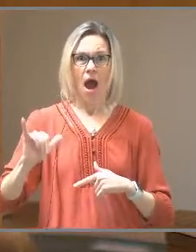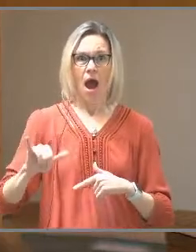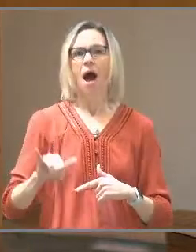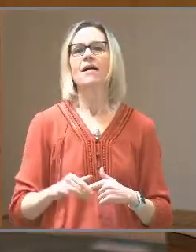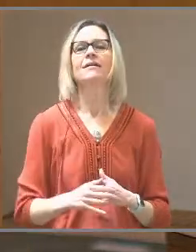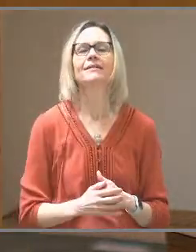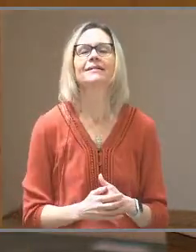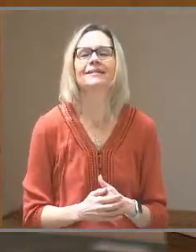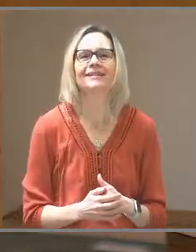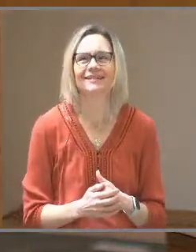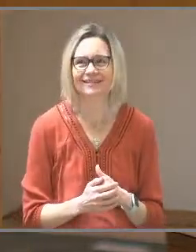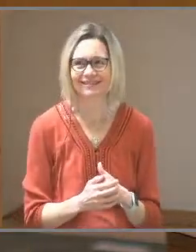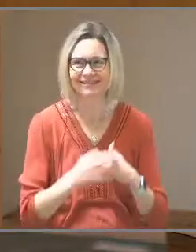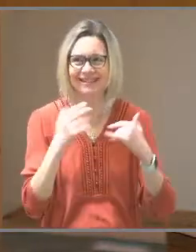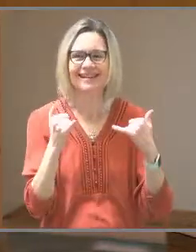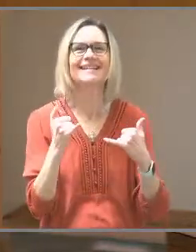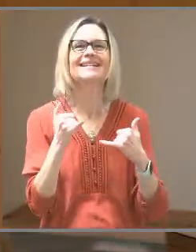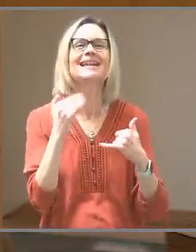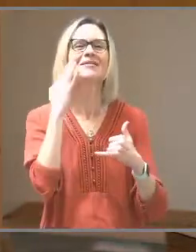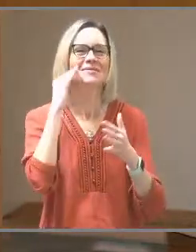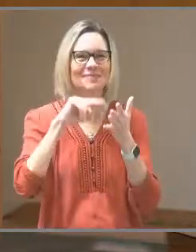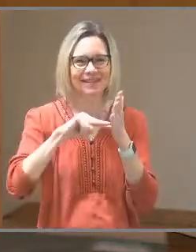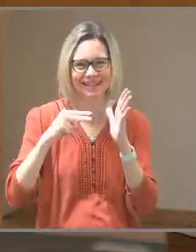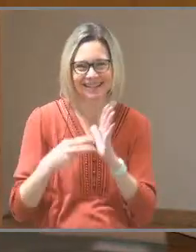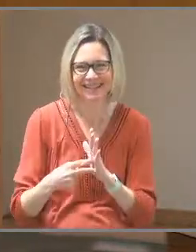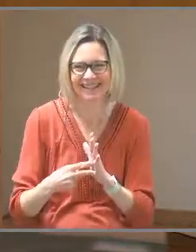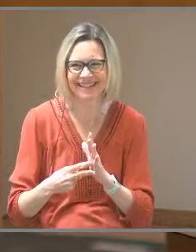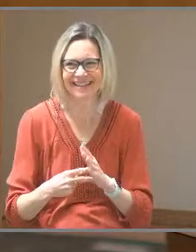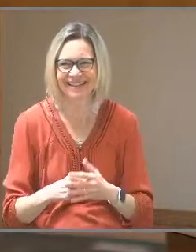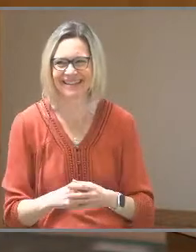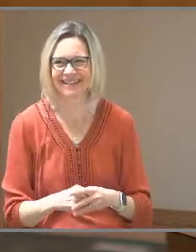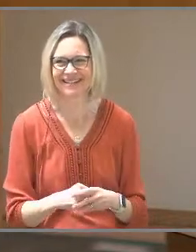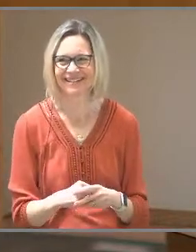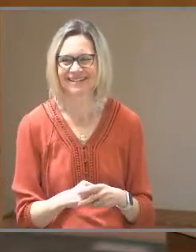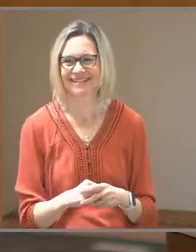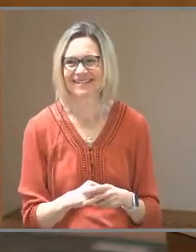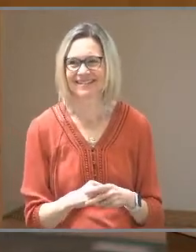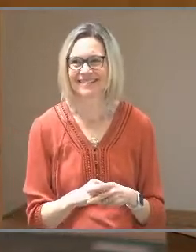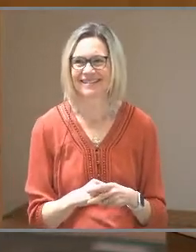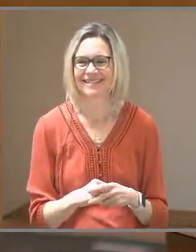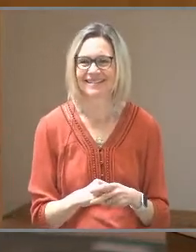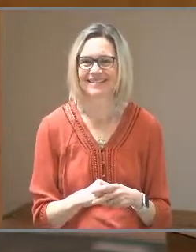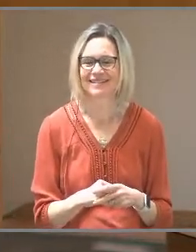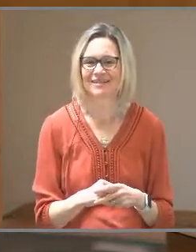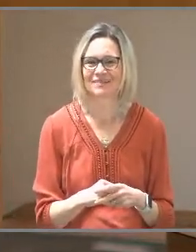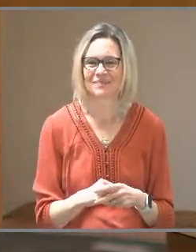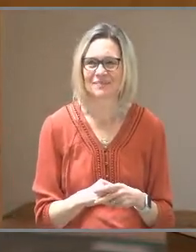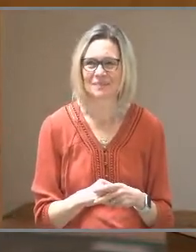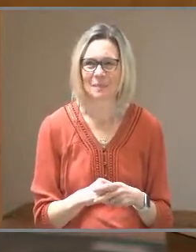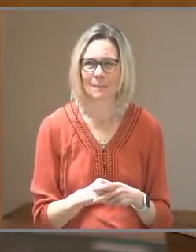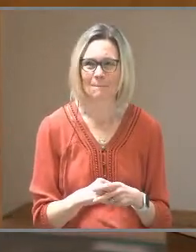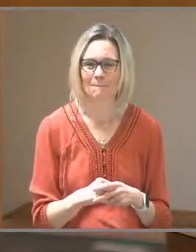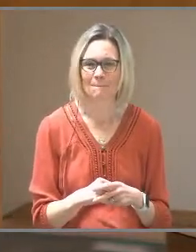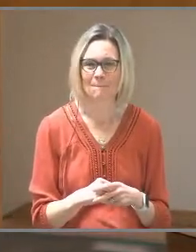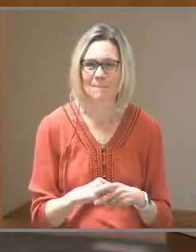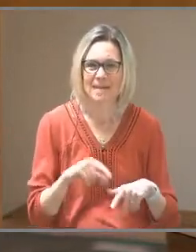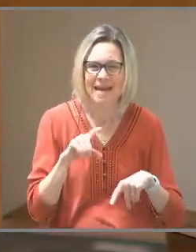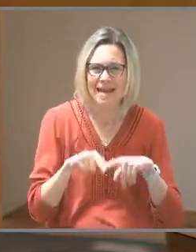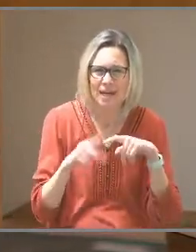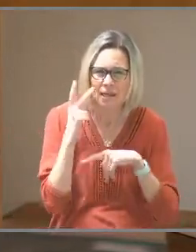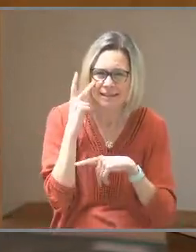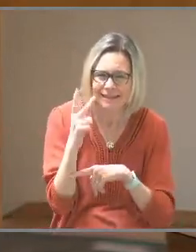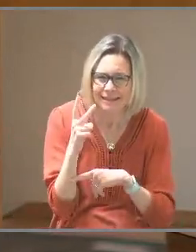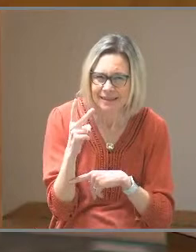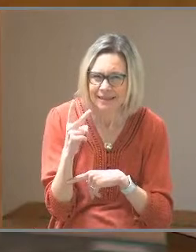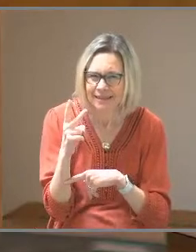So we are old enough now, right? Yes, you remember that. So, but the thing is that I cannot see very well.